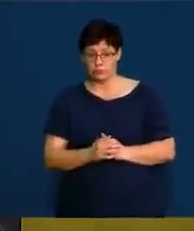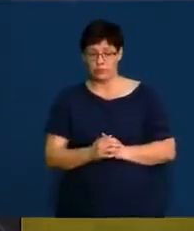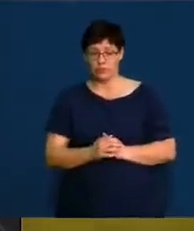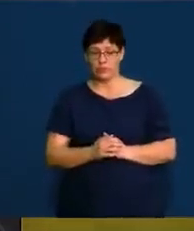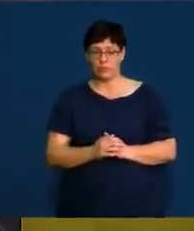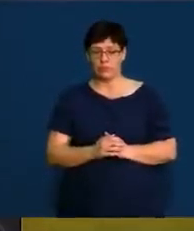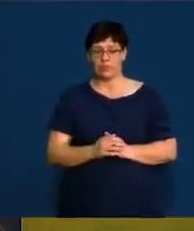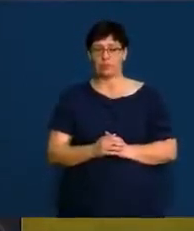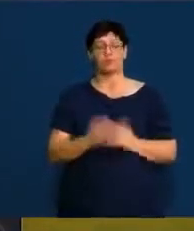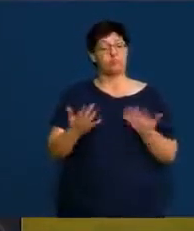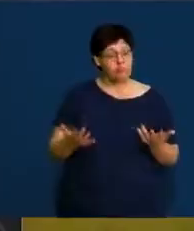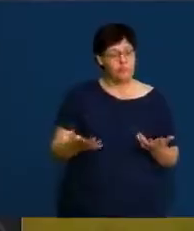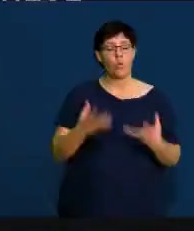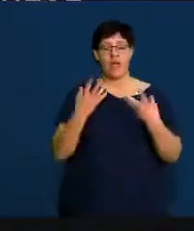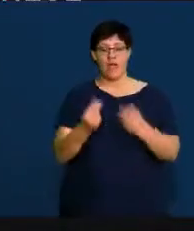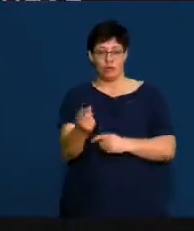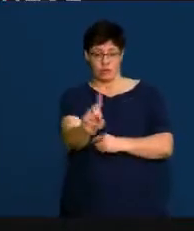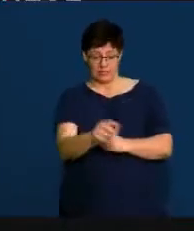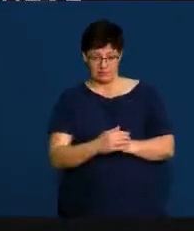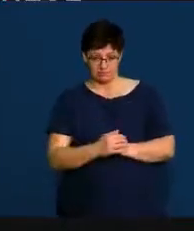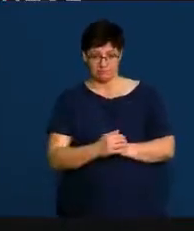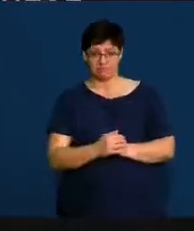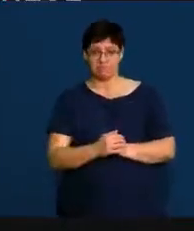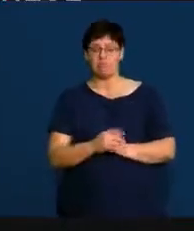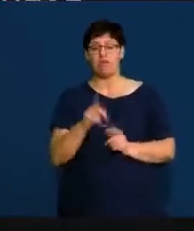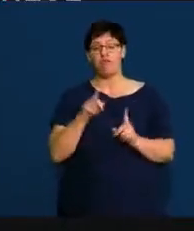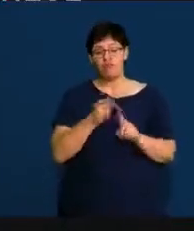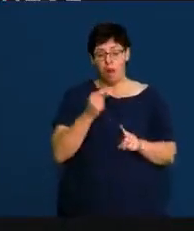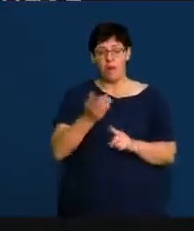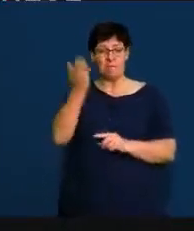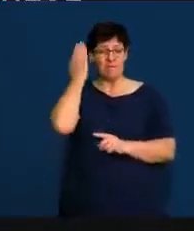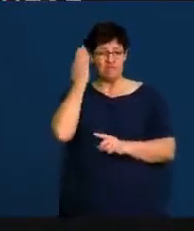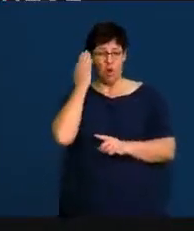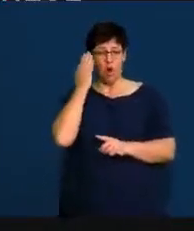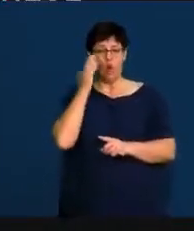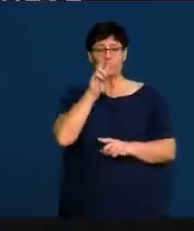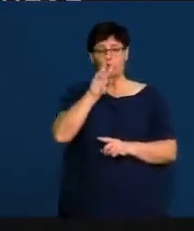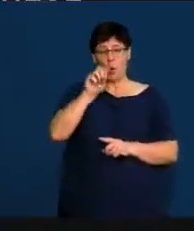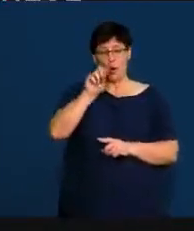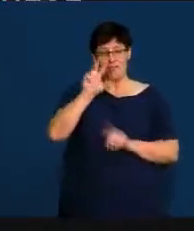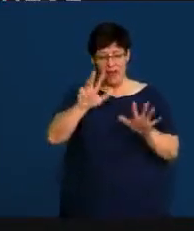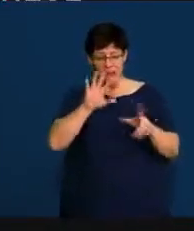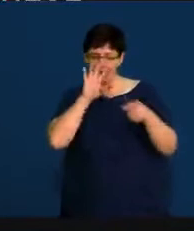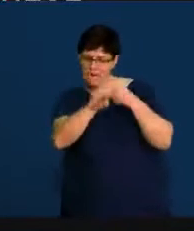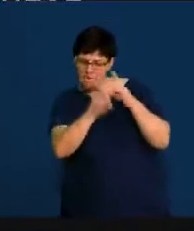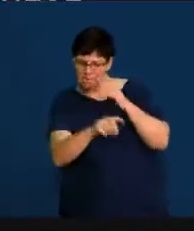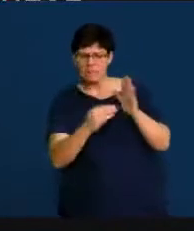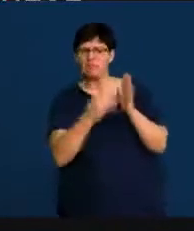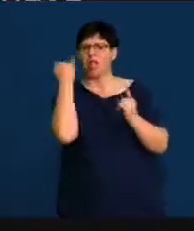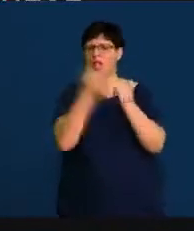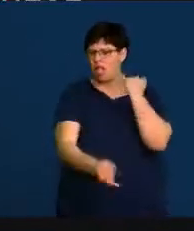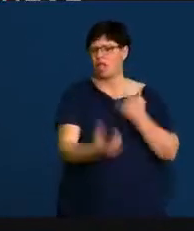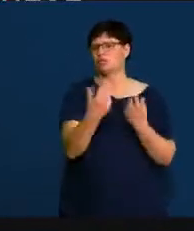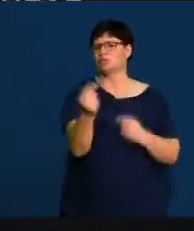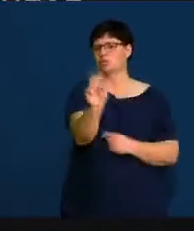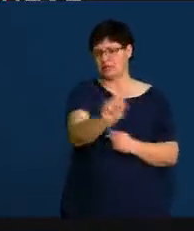In that sense, you have the following from the diagnostic report of 2019, which then suggests the